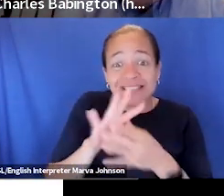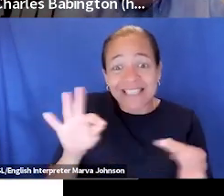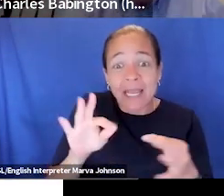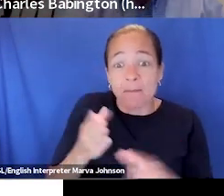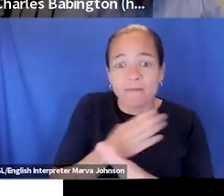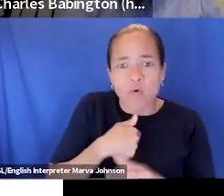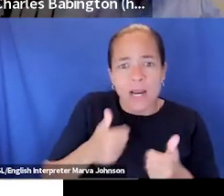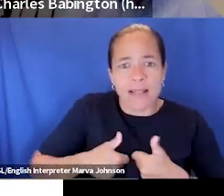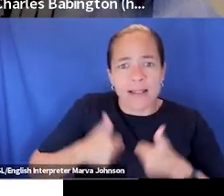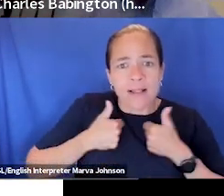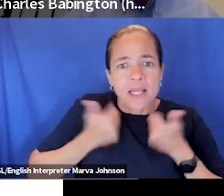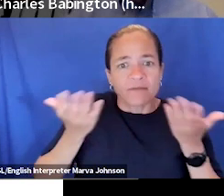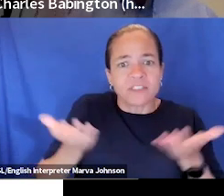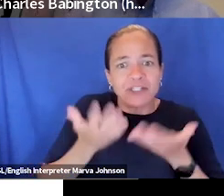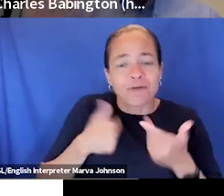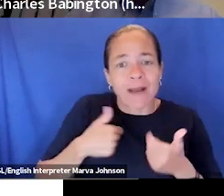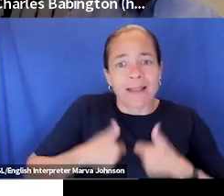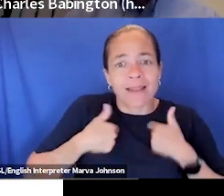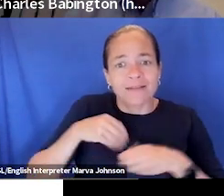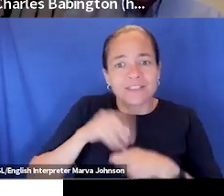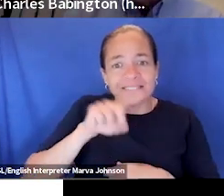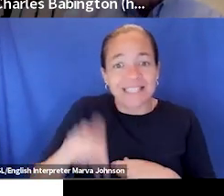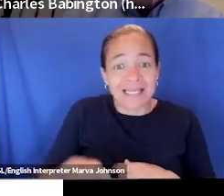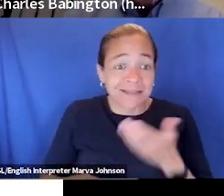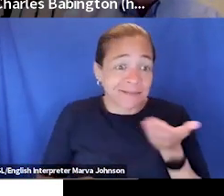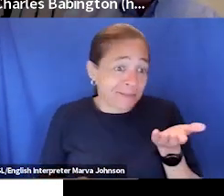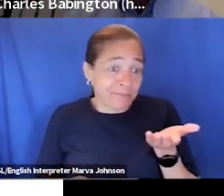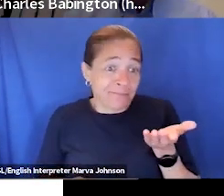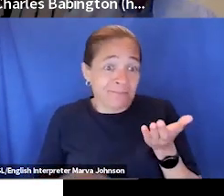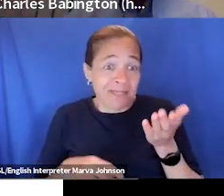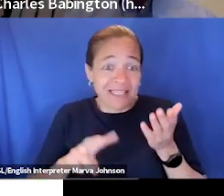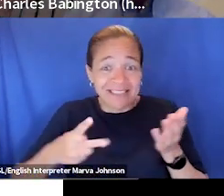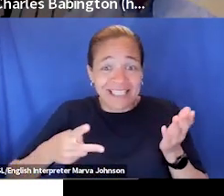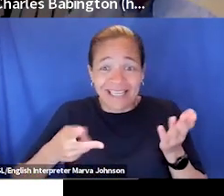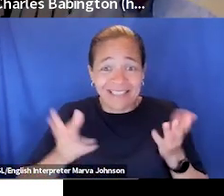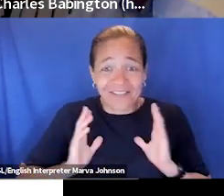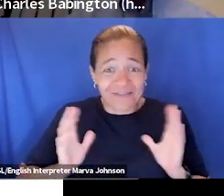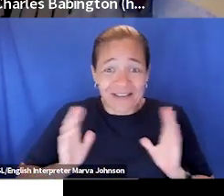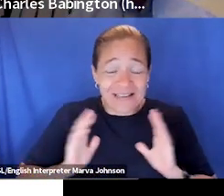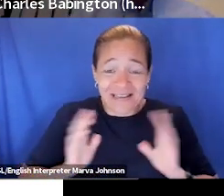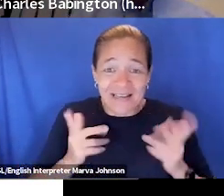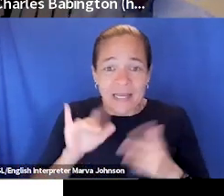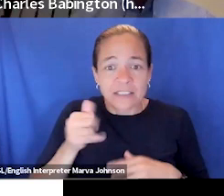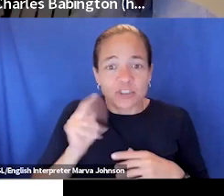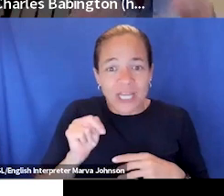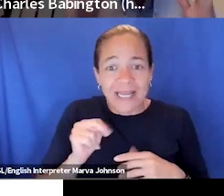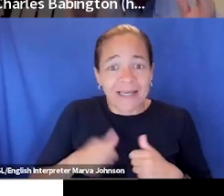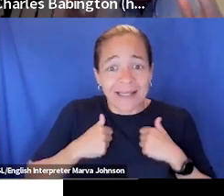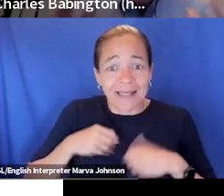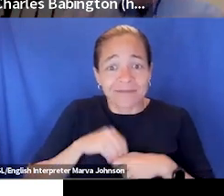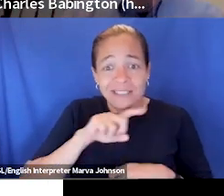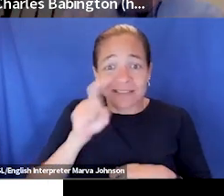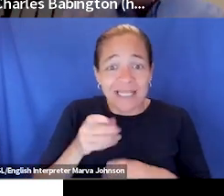could change all of those thumbnail bios to before joining our firm, Jan lived in Texas, or Jan lived in Texas before joining our firm.